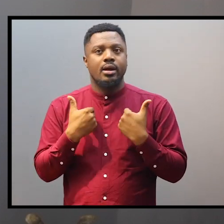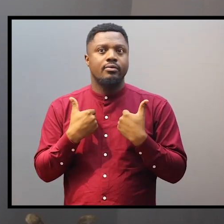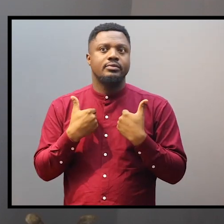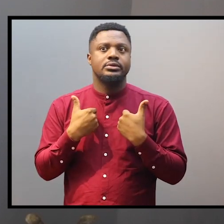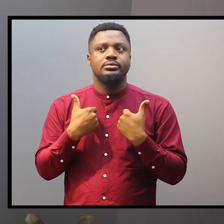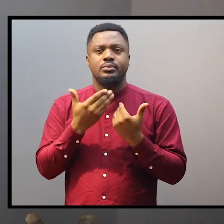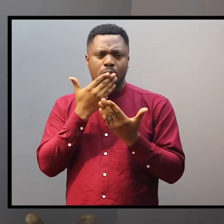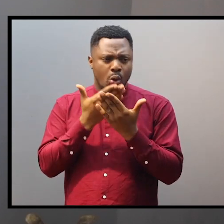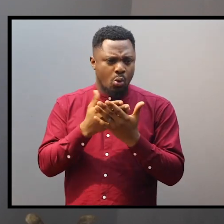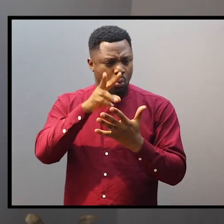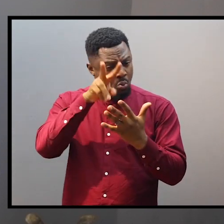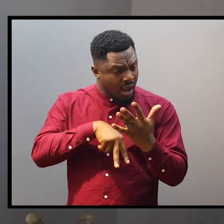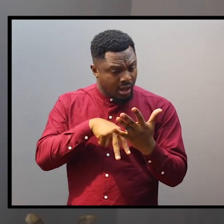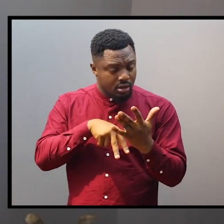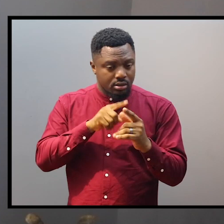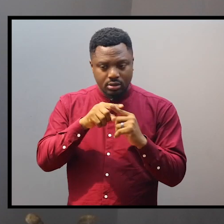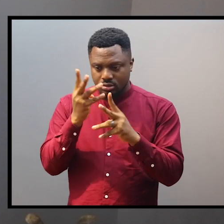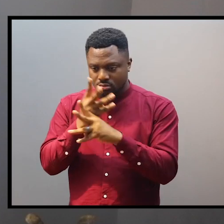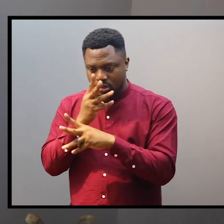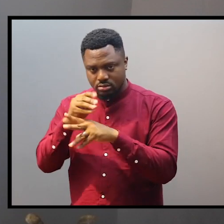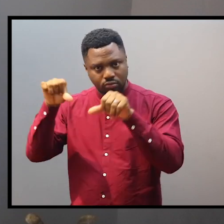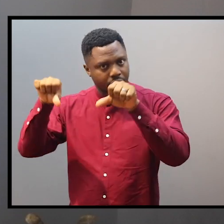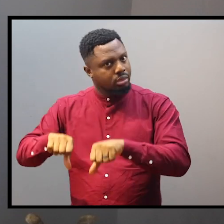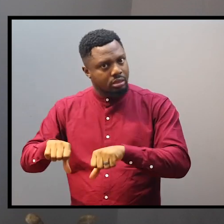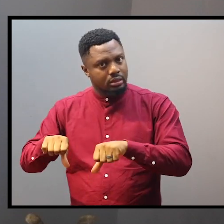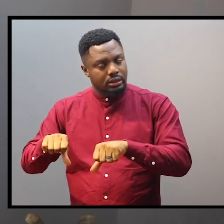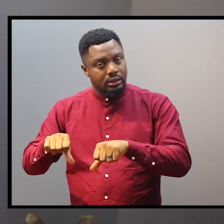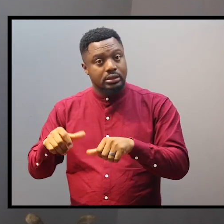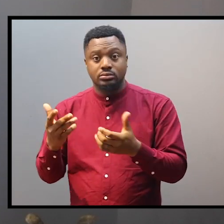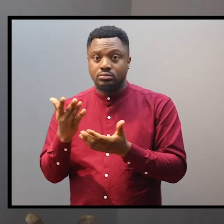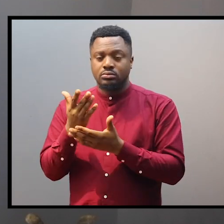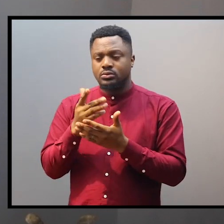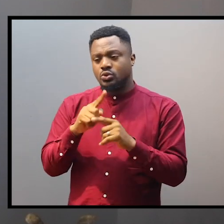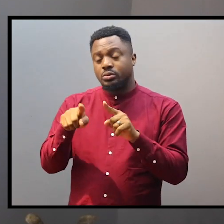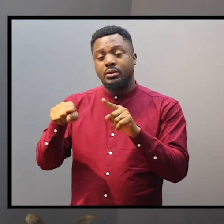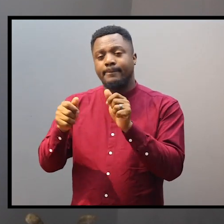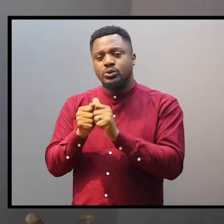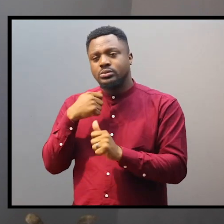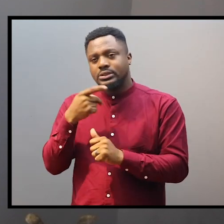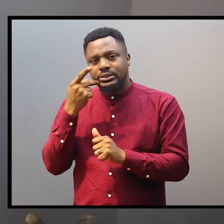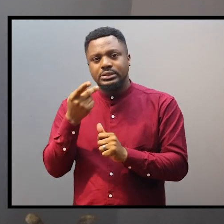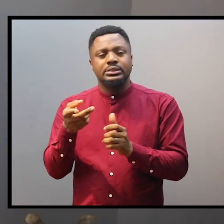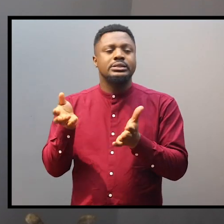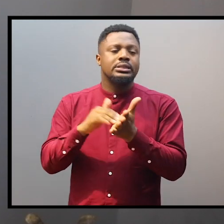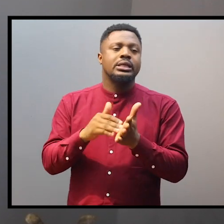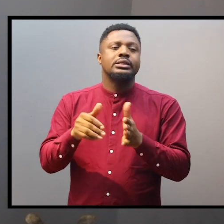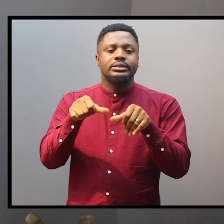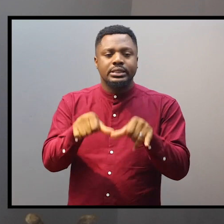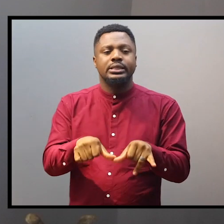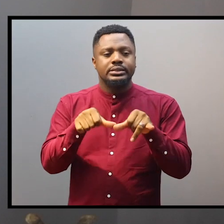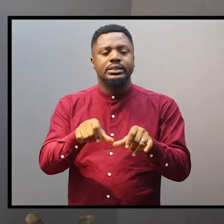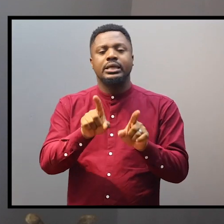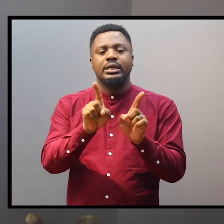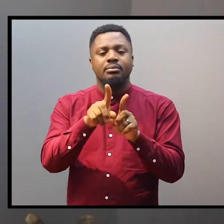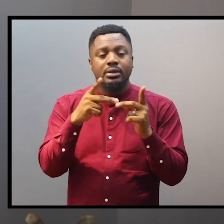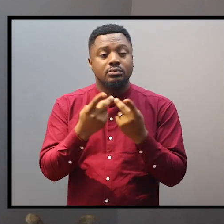them may be good readers, but when it comes to maths, they are not able to function at all. So often we see them repeating classes